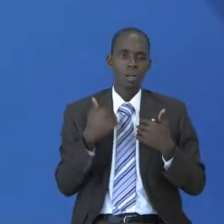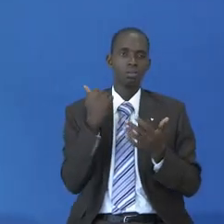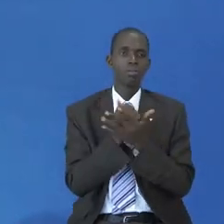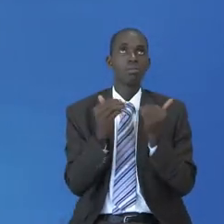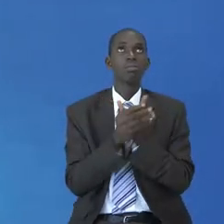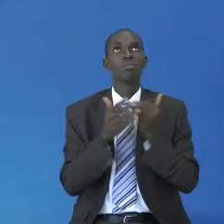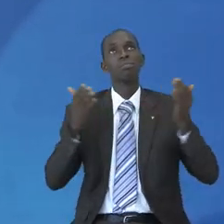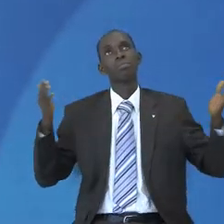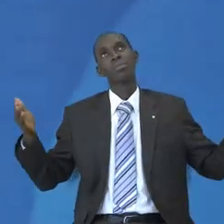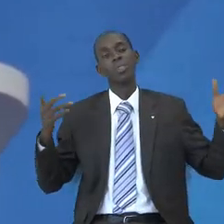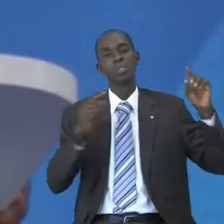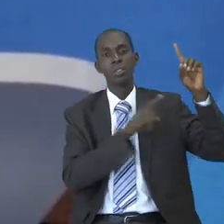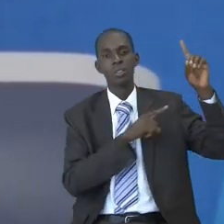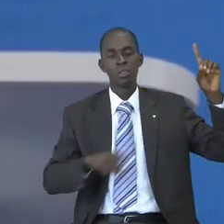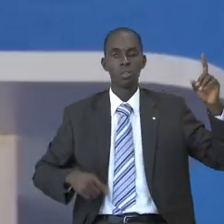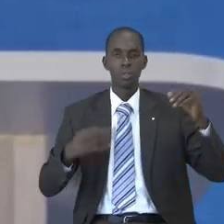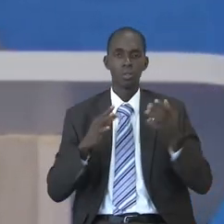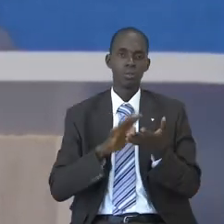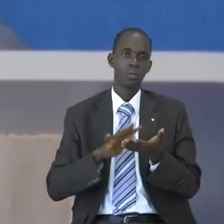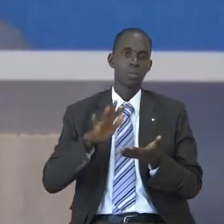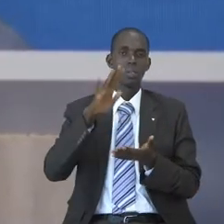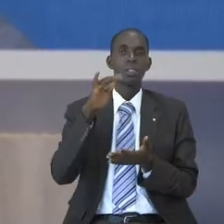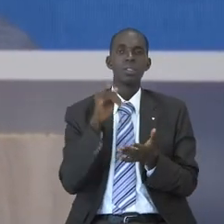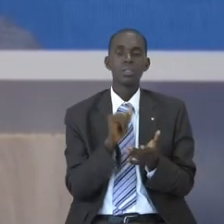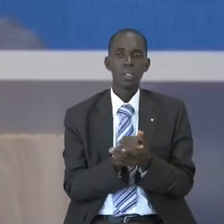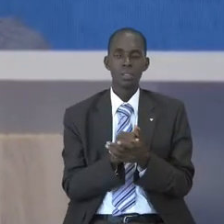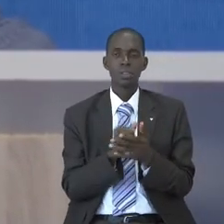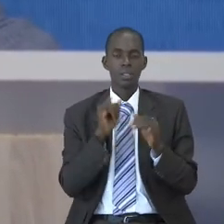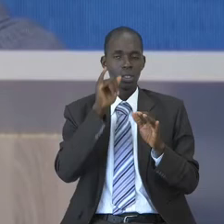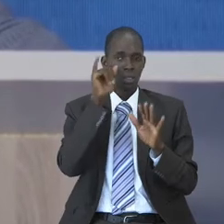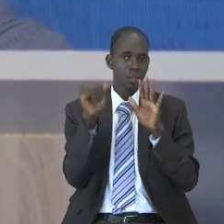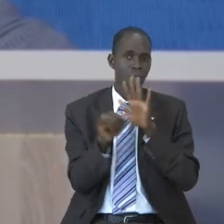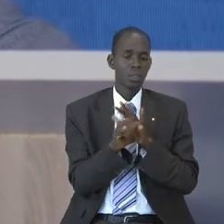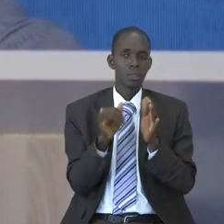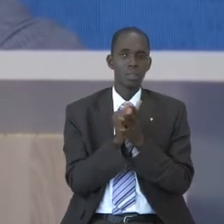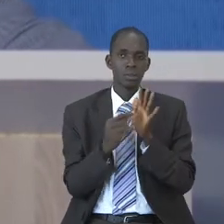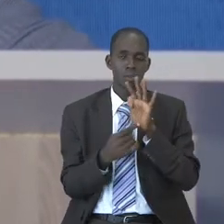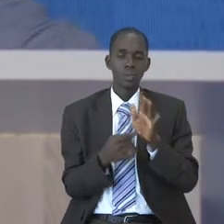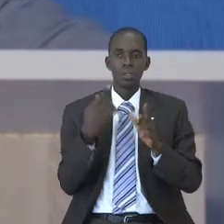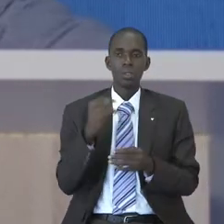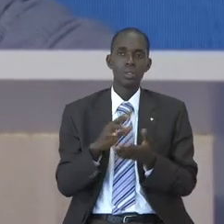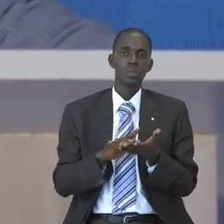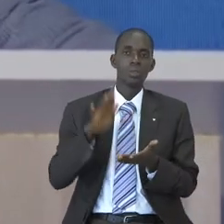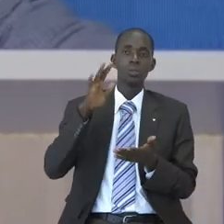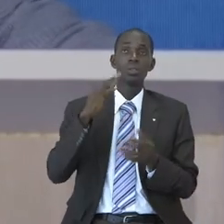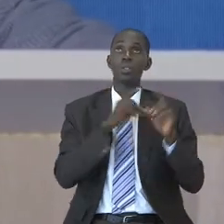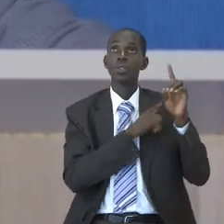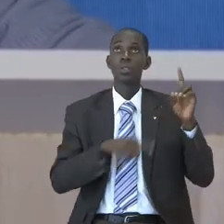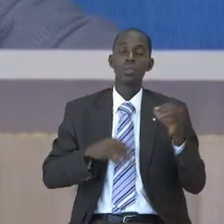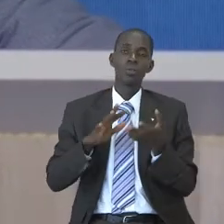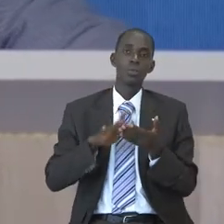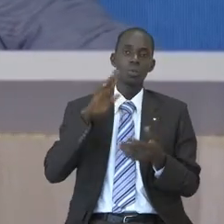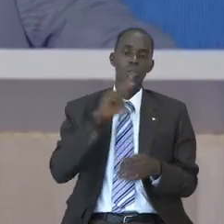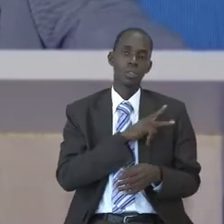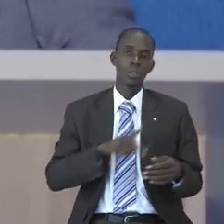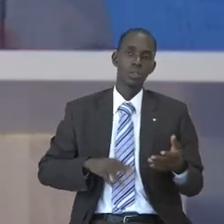the Lord of glory. That identifies the King of glory, the Lord of glory, the one that